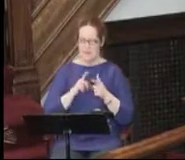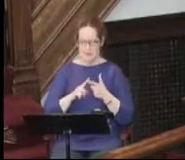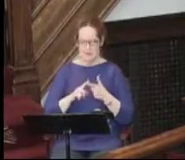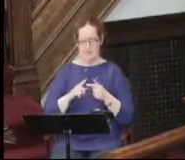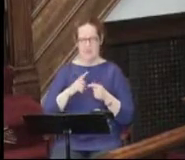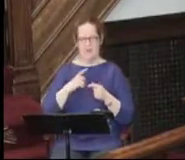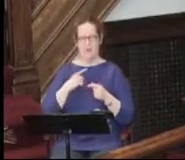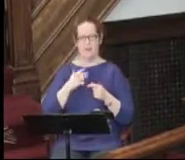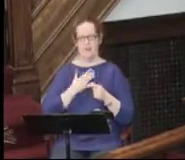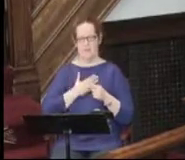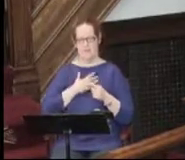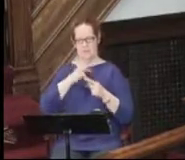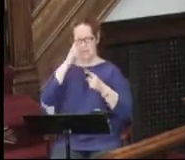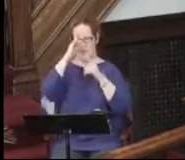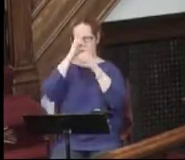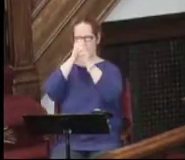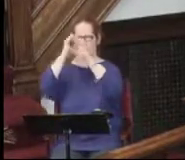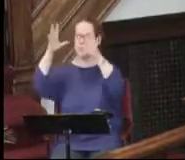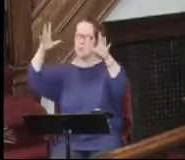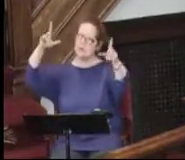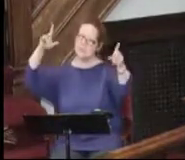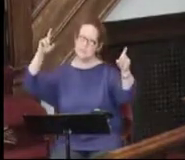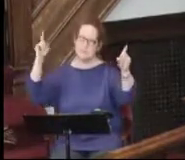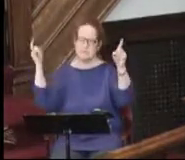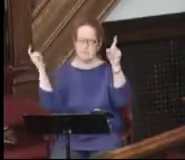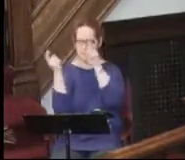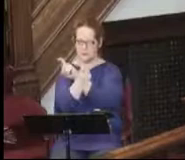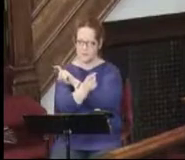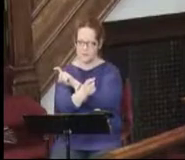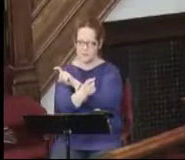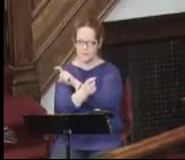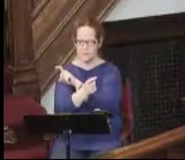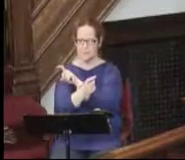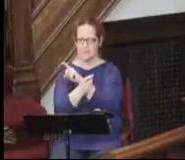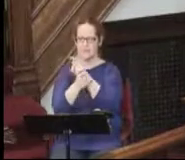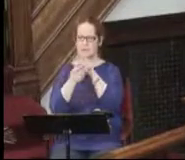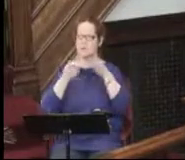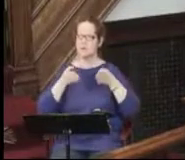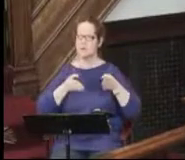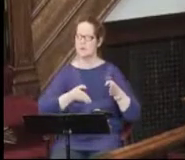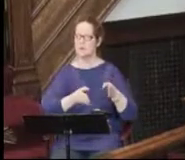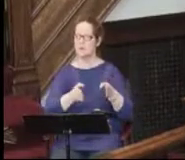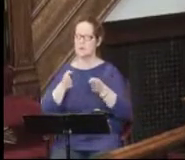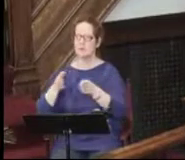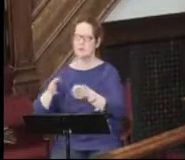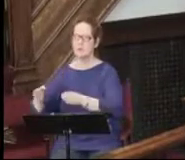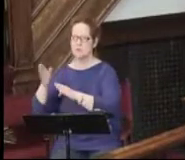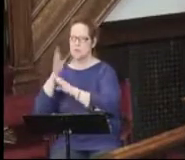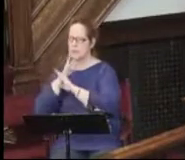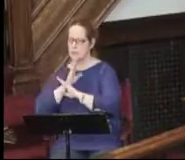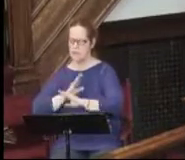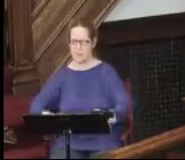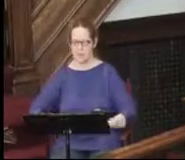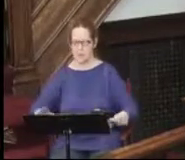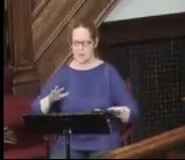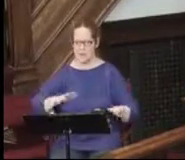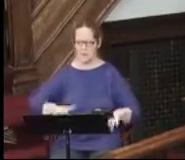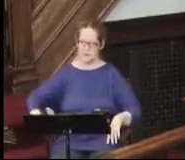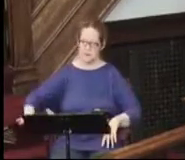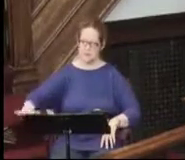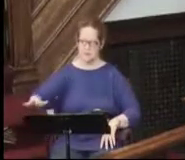And then I thought my dream was changed, the earth